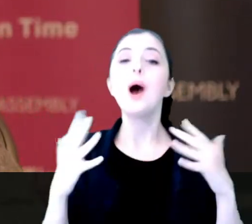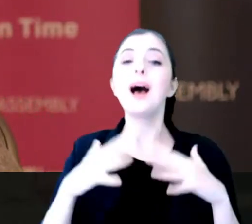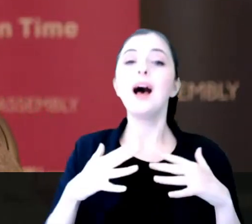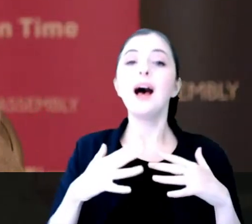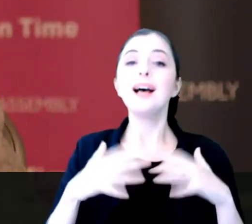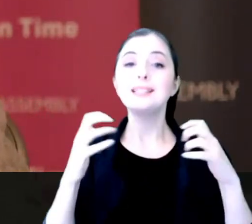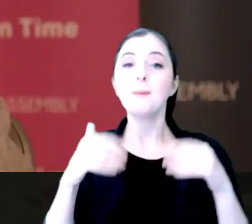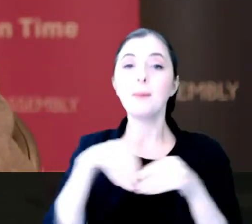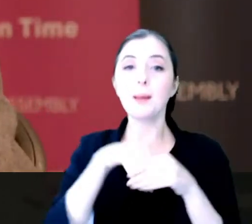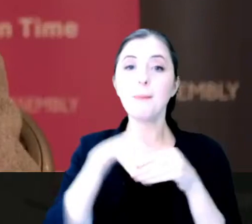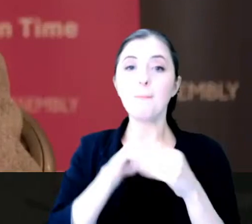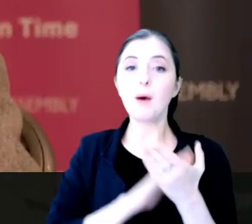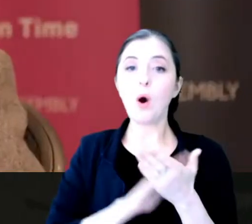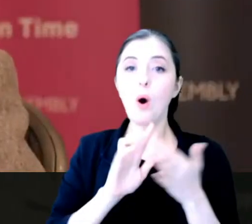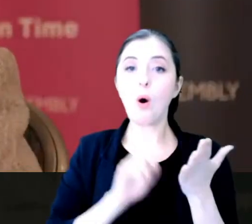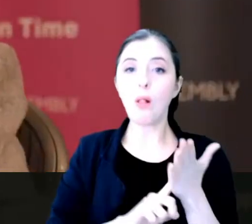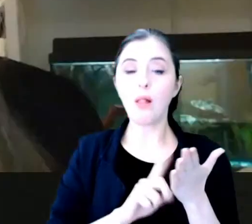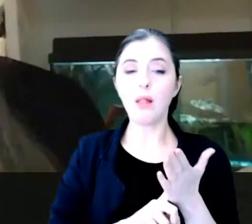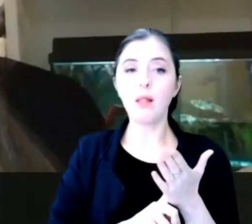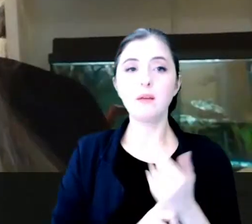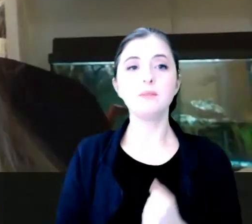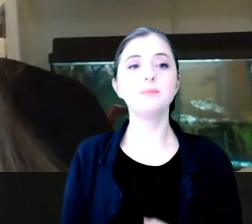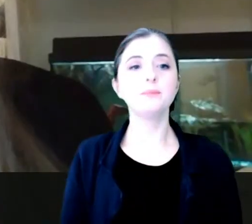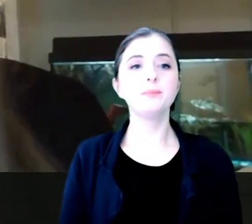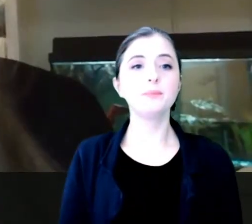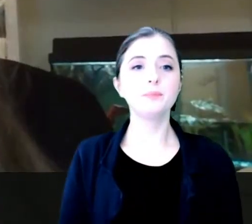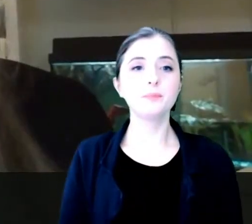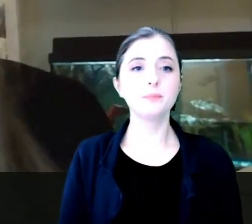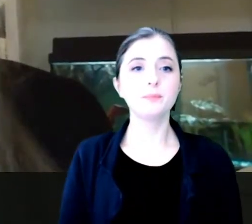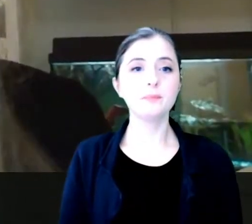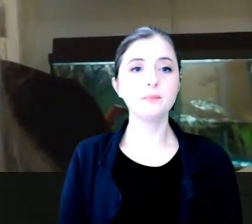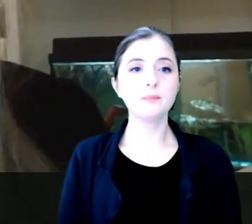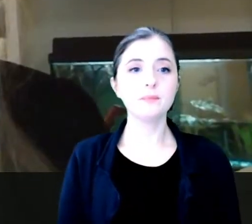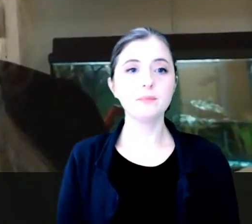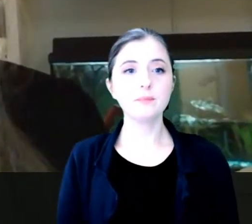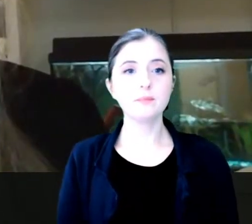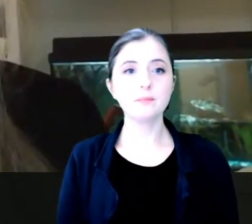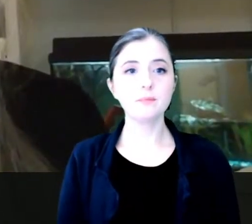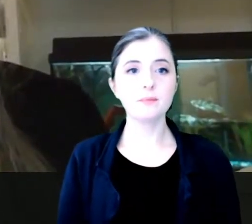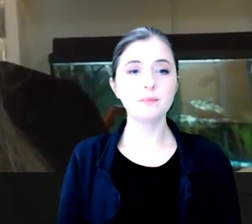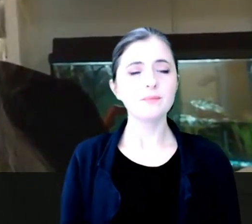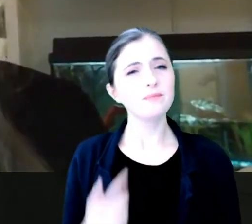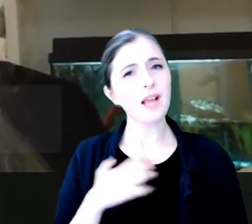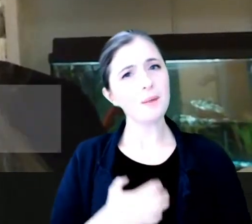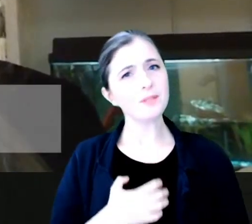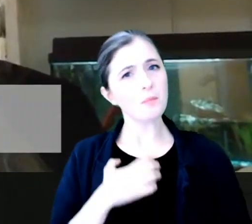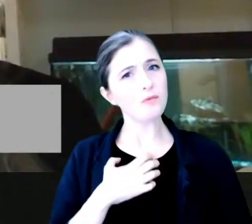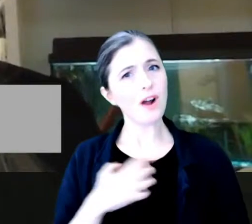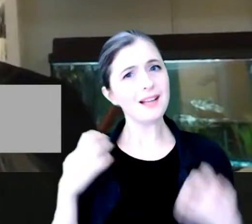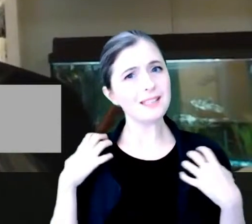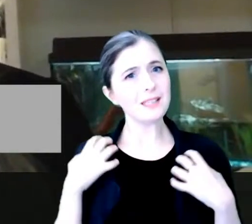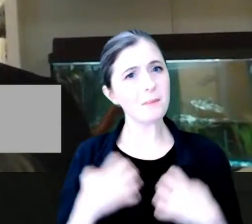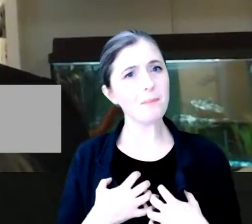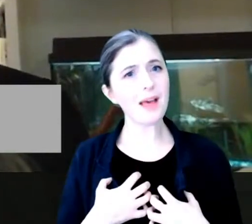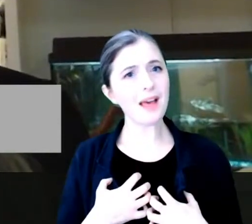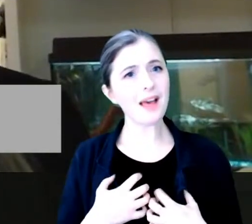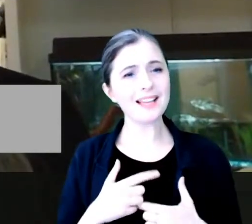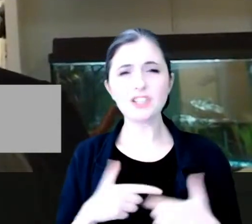reply? Yes, thank you. Well, I'm surprised that the Mayor is so rude to my